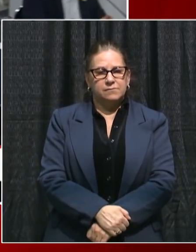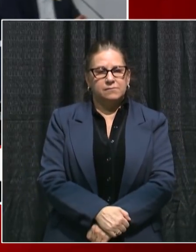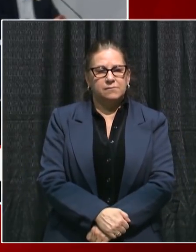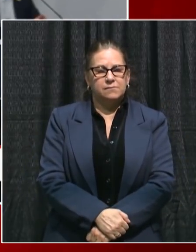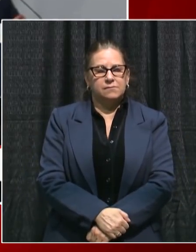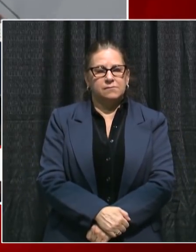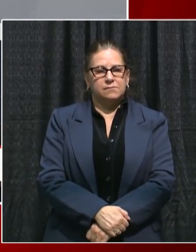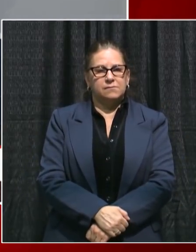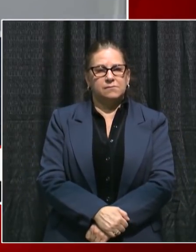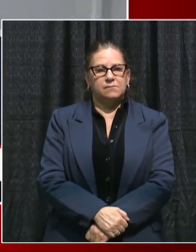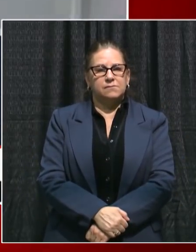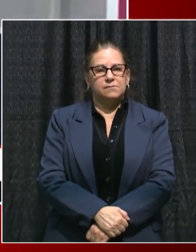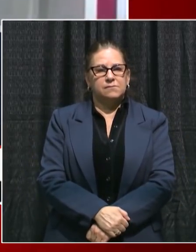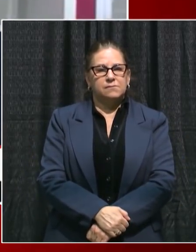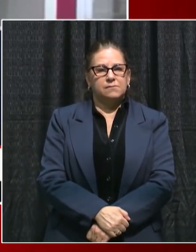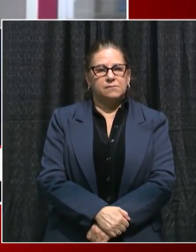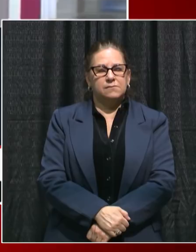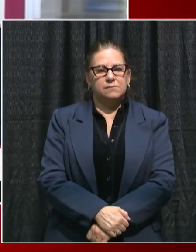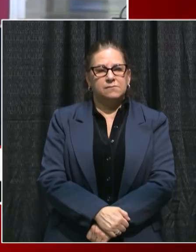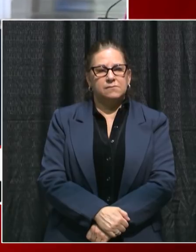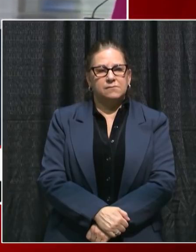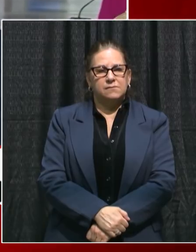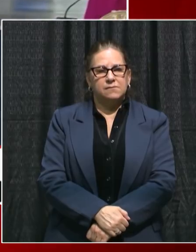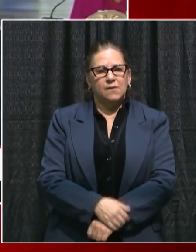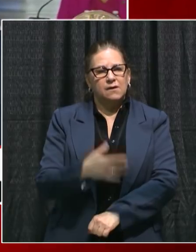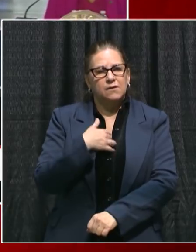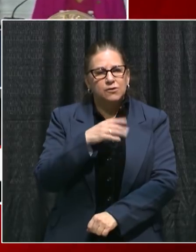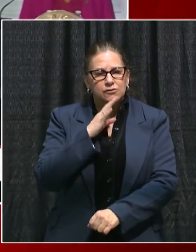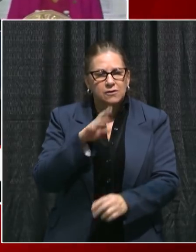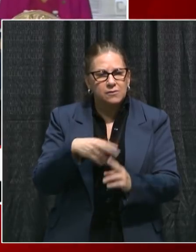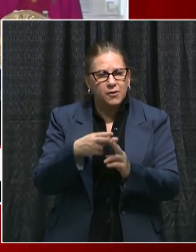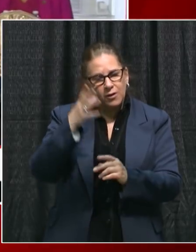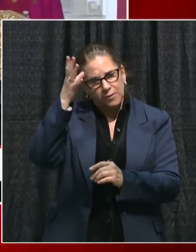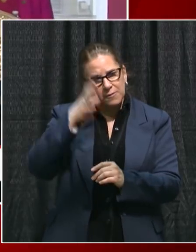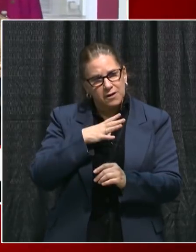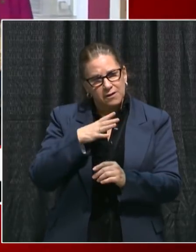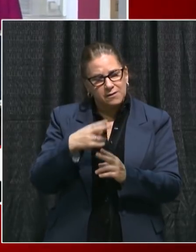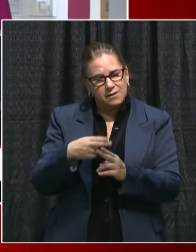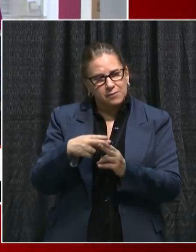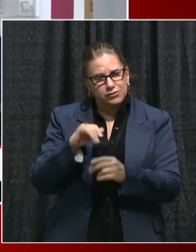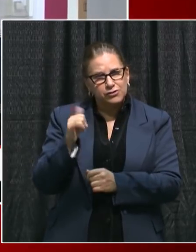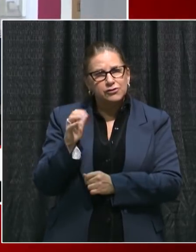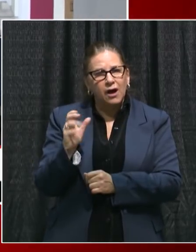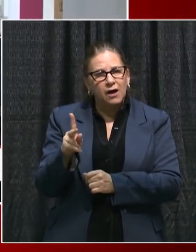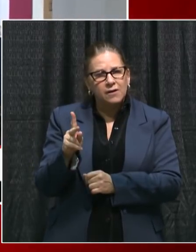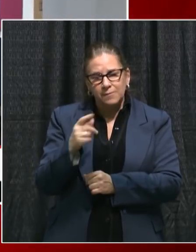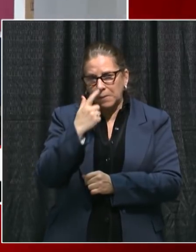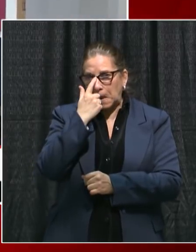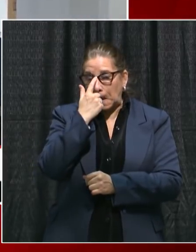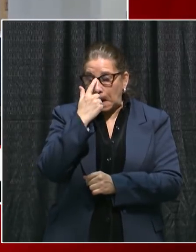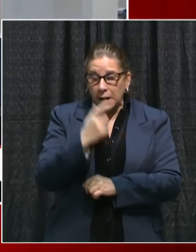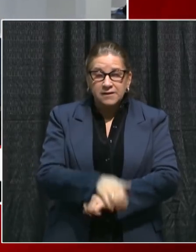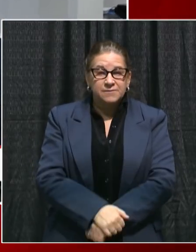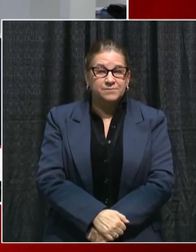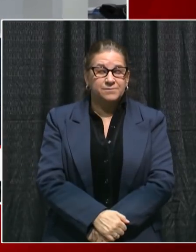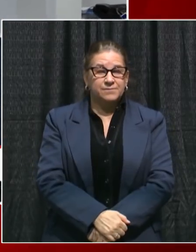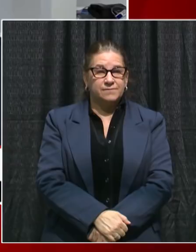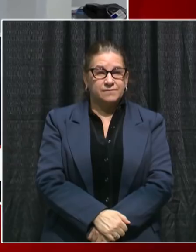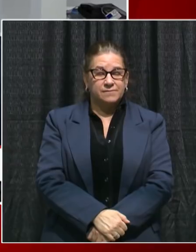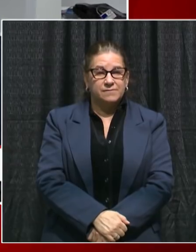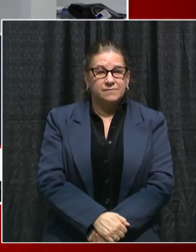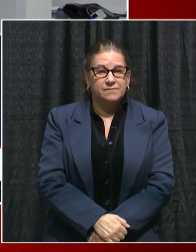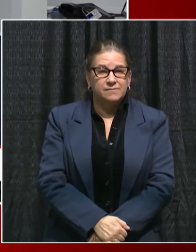editor, and he makes a claim, and I'm just going to read it verbatim. He says, on April 28th, the mayor announced that the district would